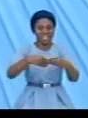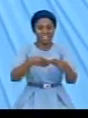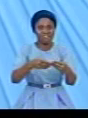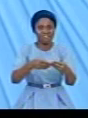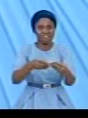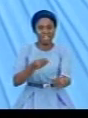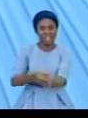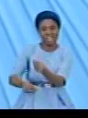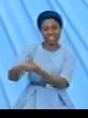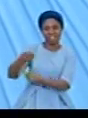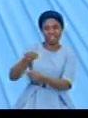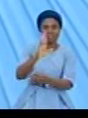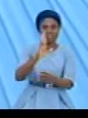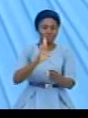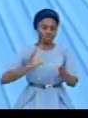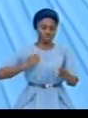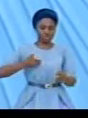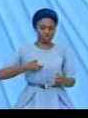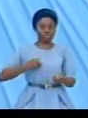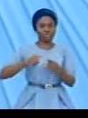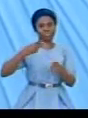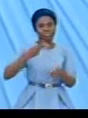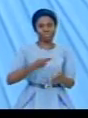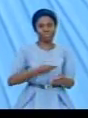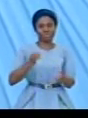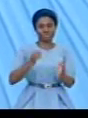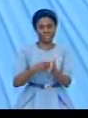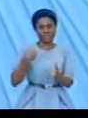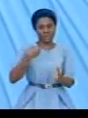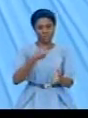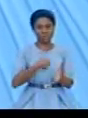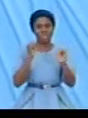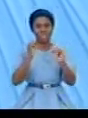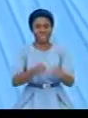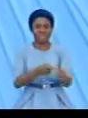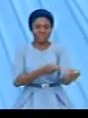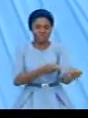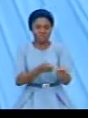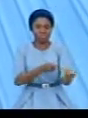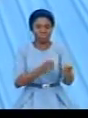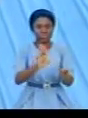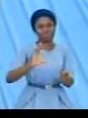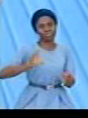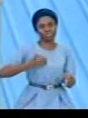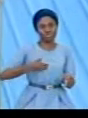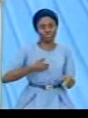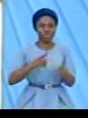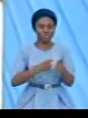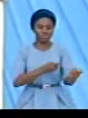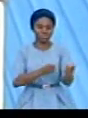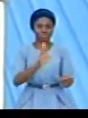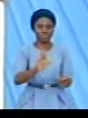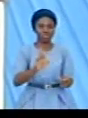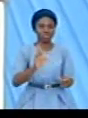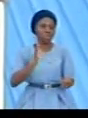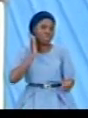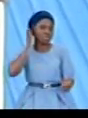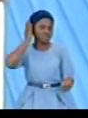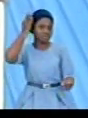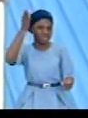can handle your soul, handle your destiny. If you don't, we're going